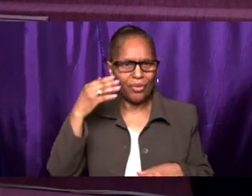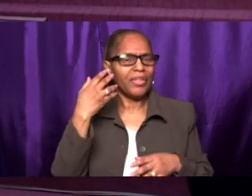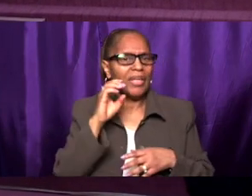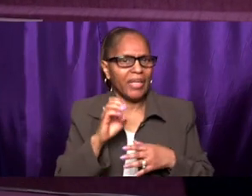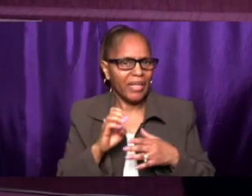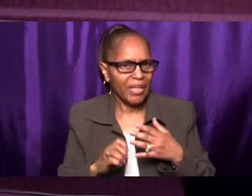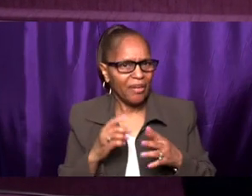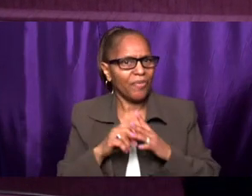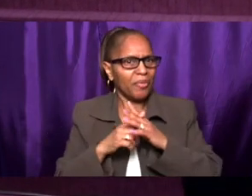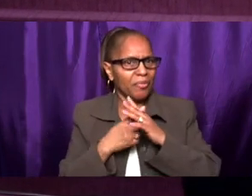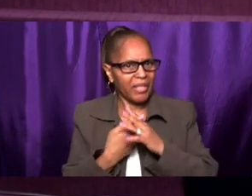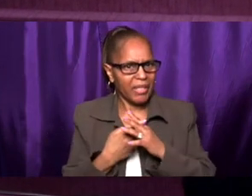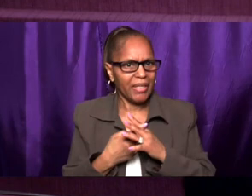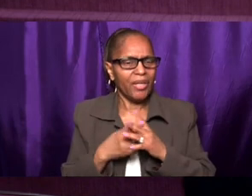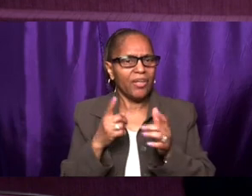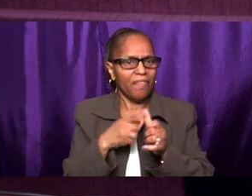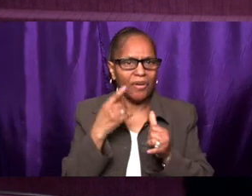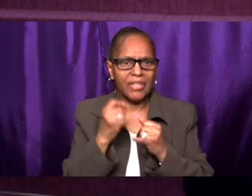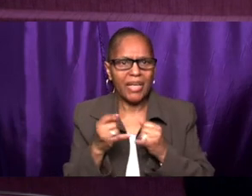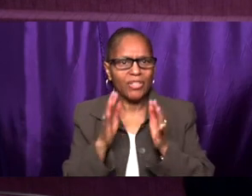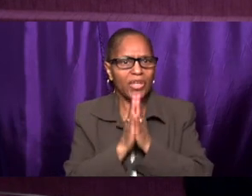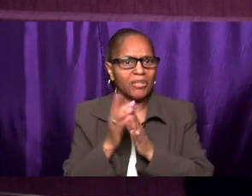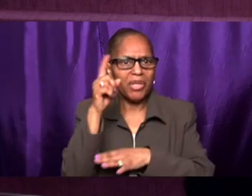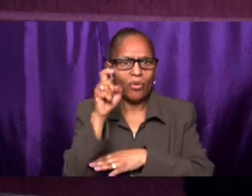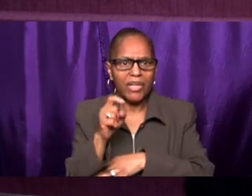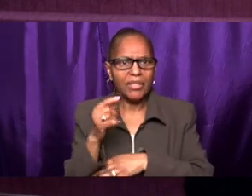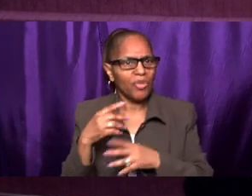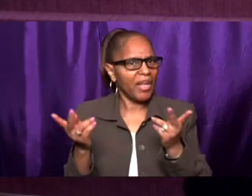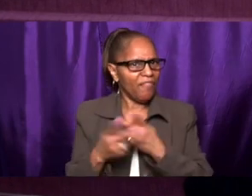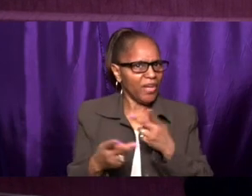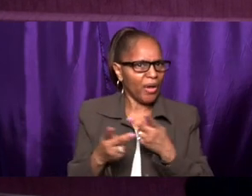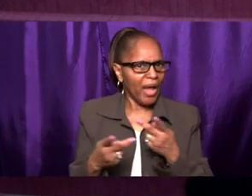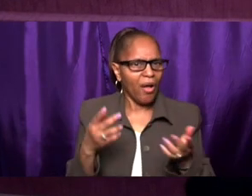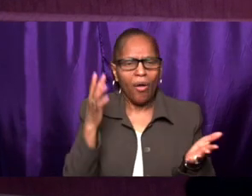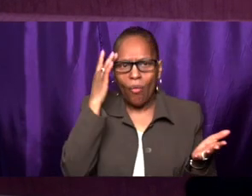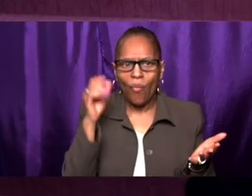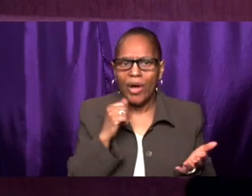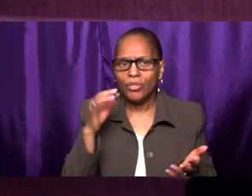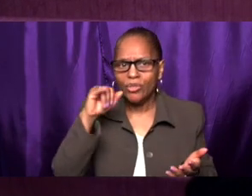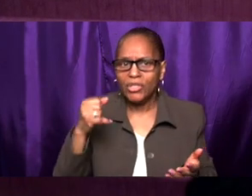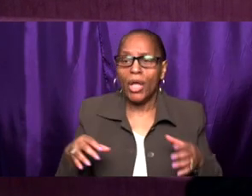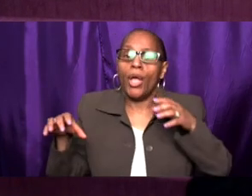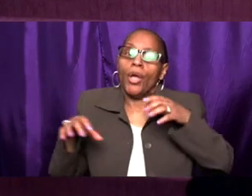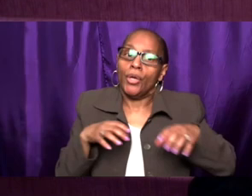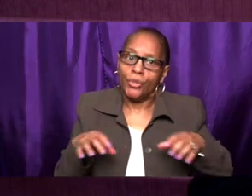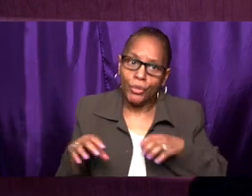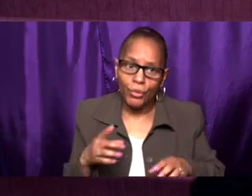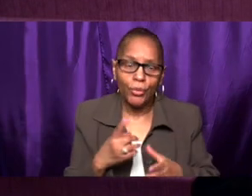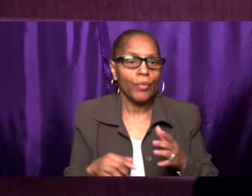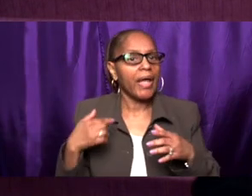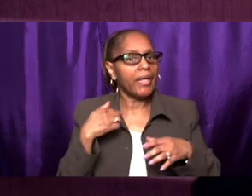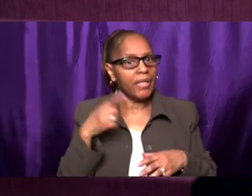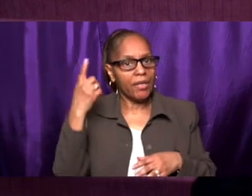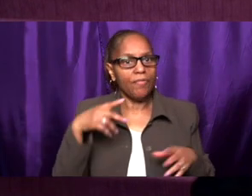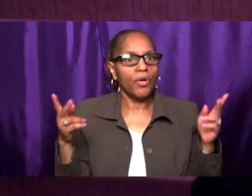Alpha and the Omega, and you're asking me questions, and I'm trying to figure out, why don't you just do what I need for you